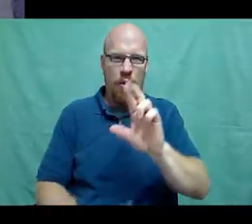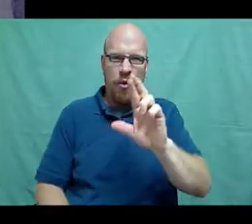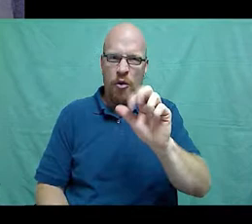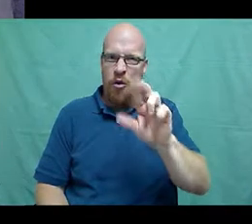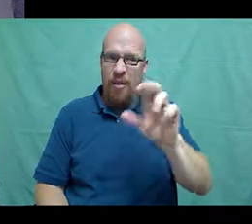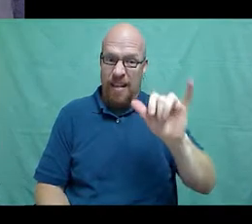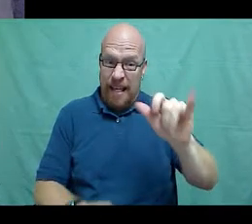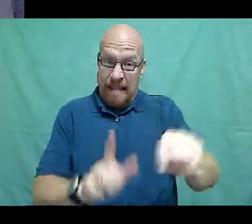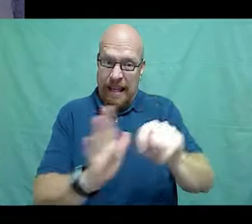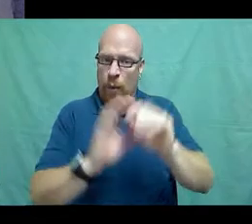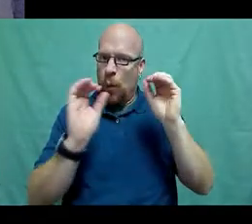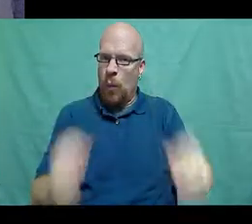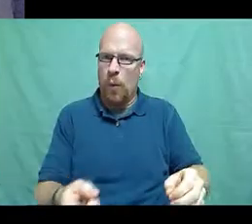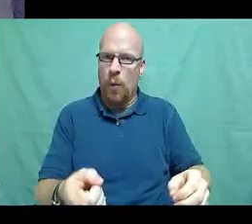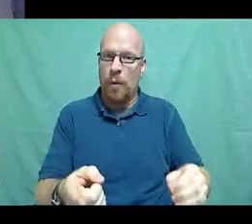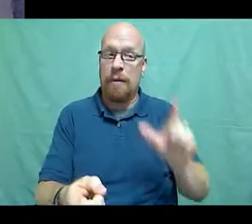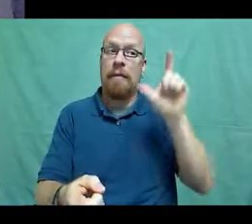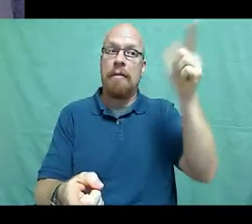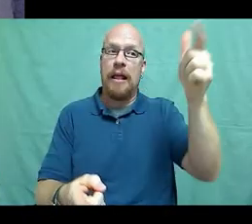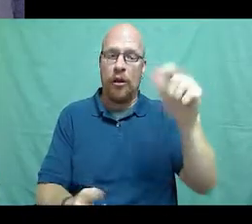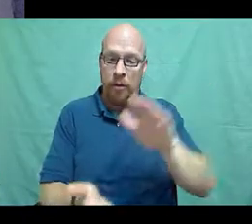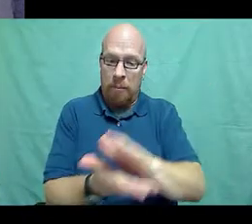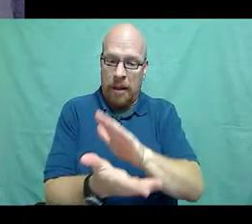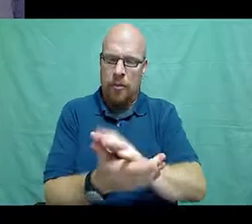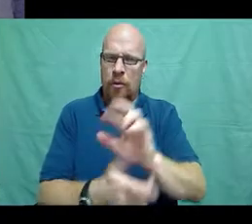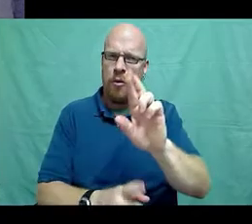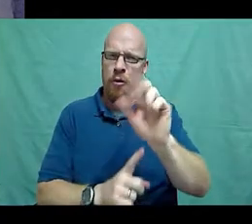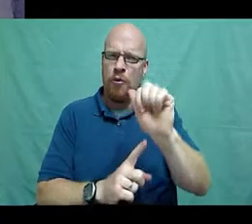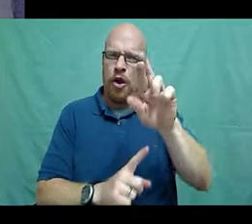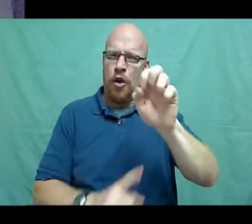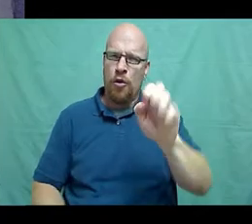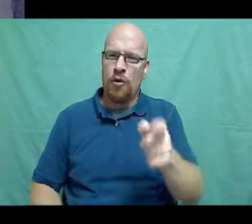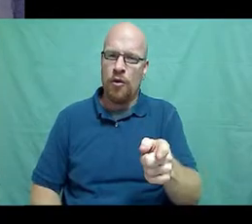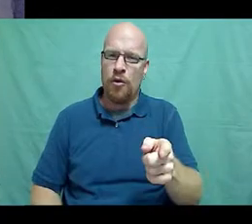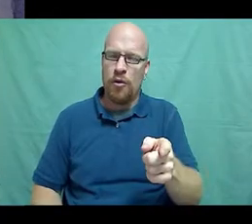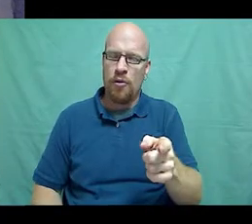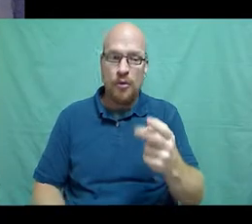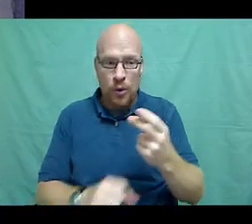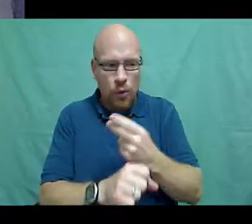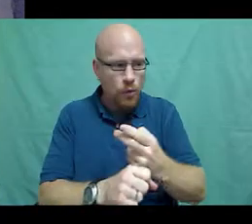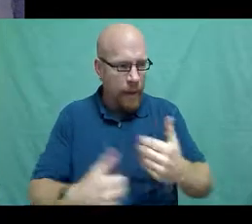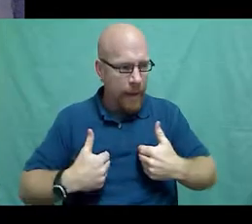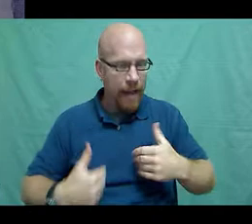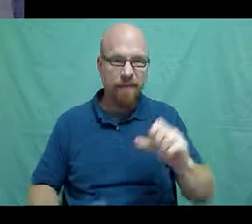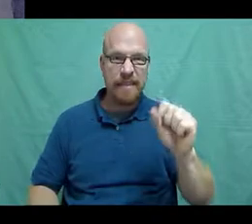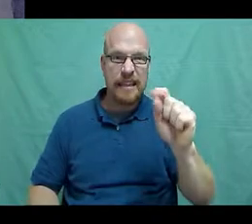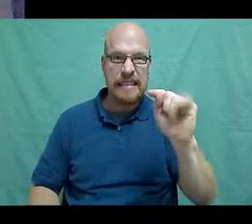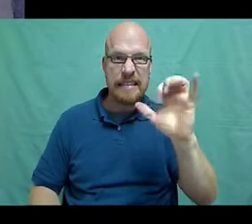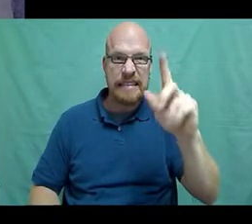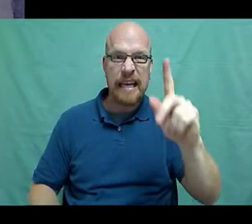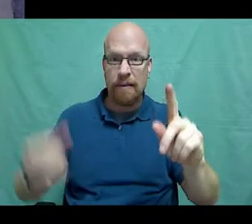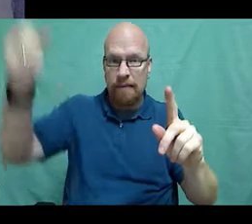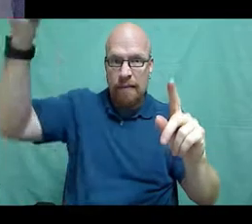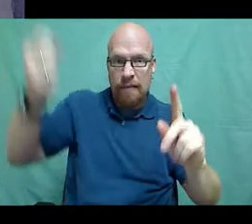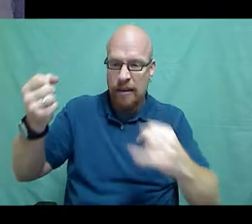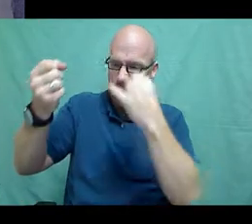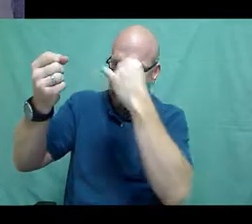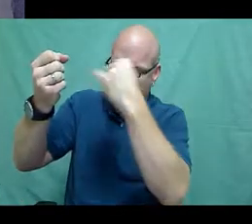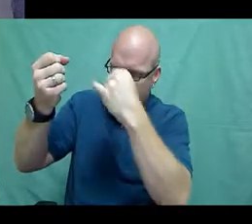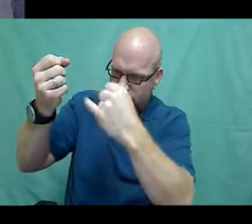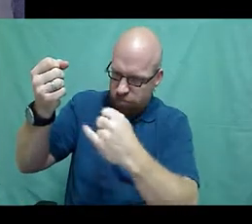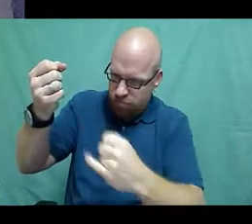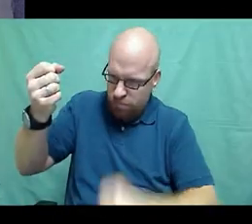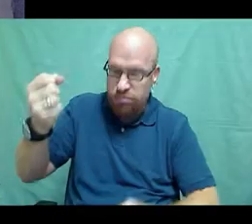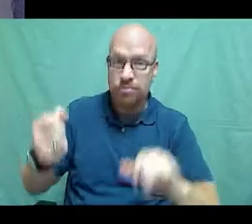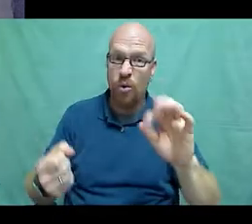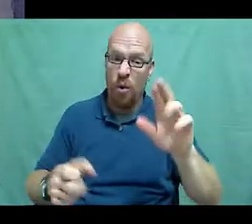that papyrus was not common. And at the caveman time, there weren't any things like paper. So they would